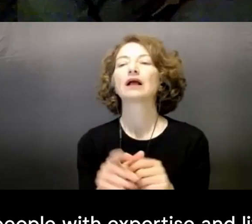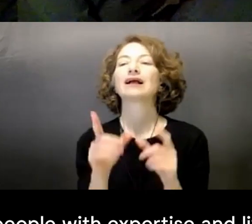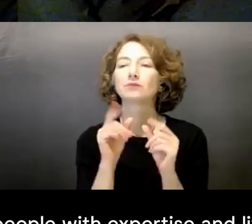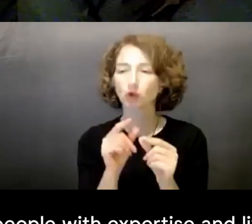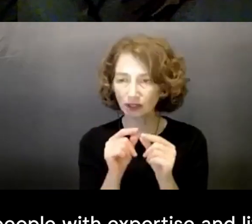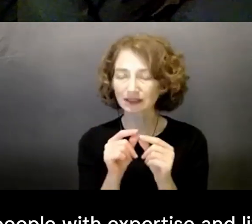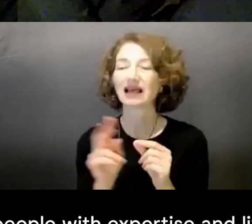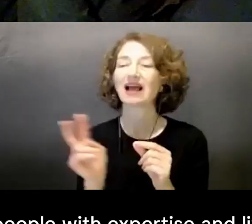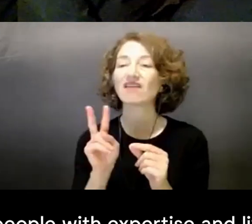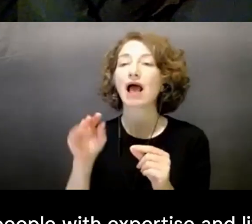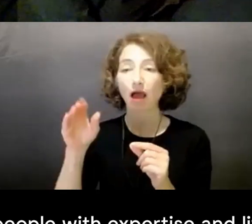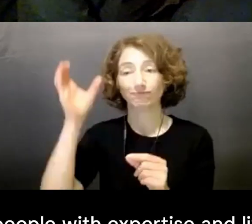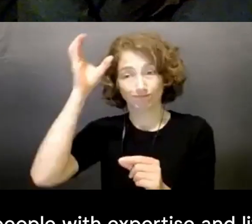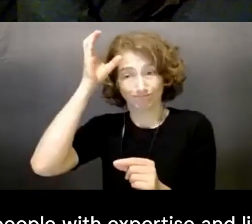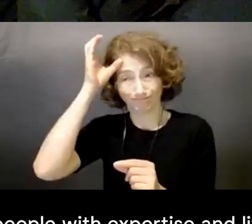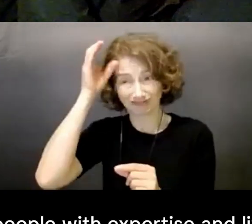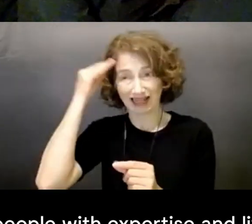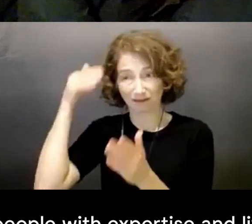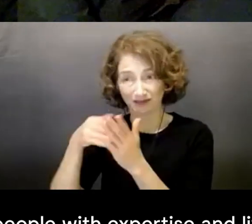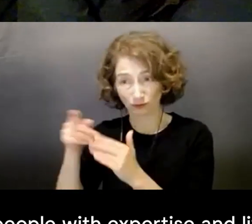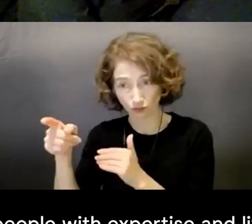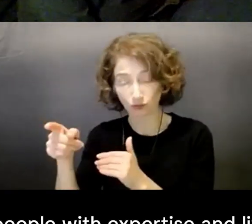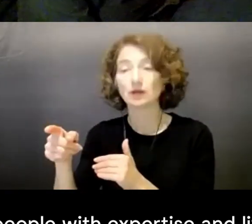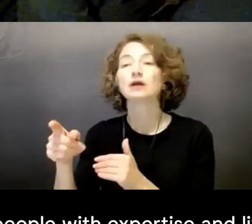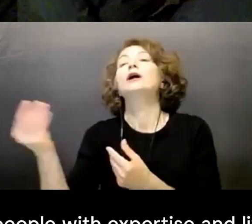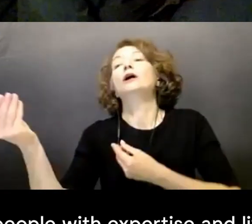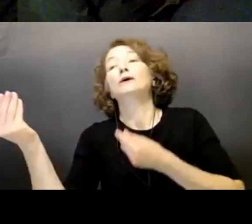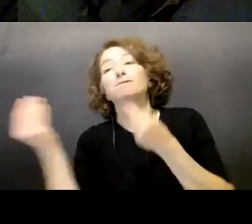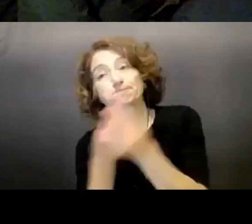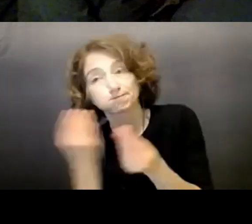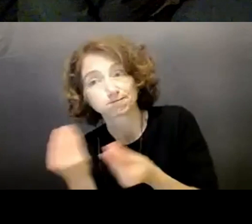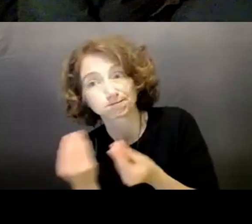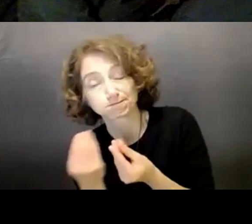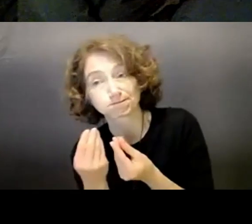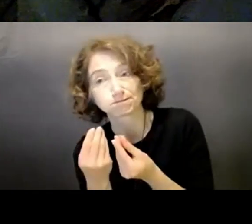to find out how these events could be accessible?